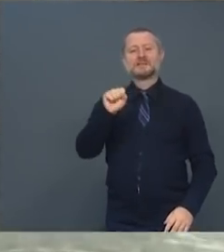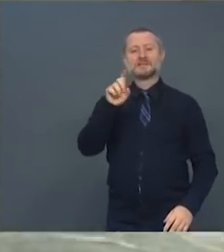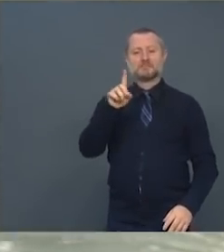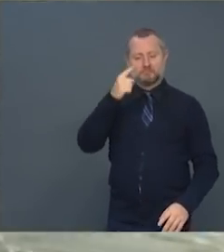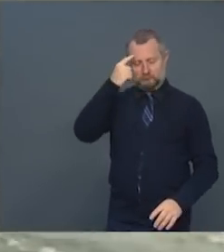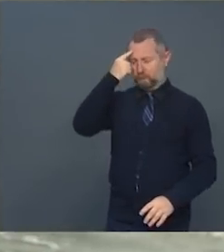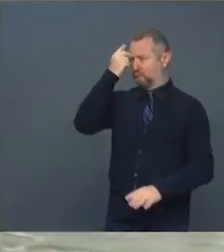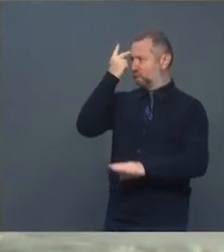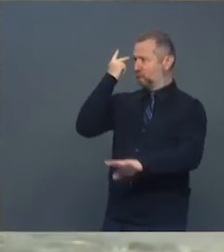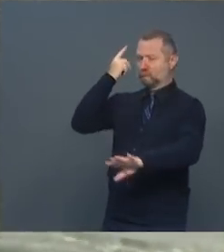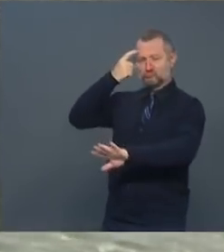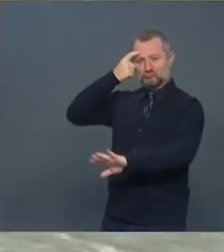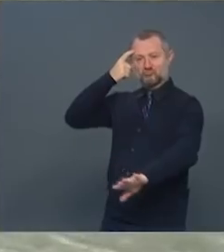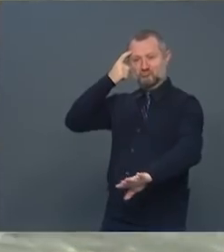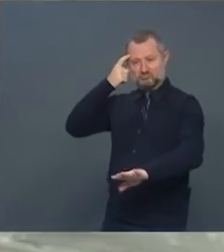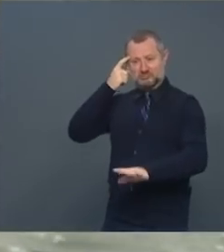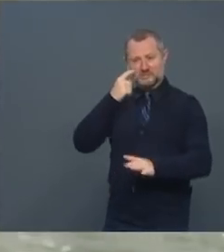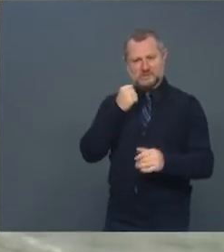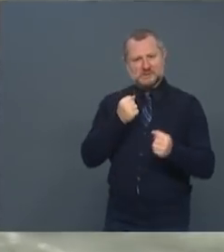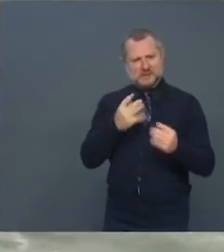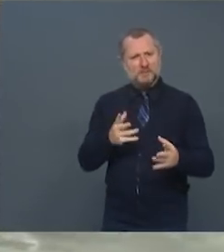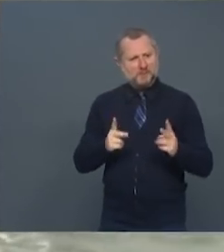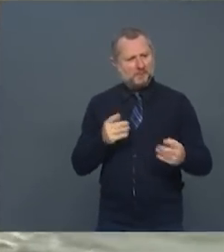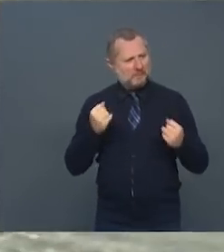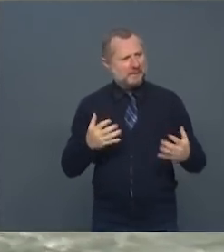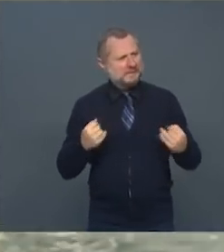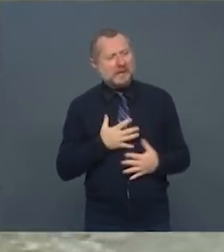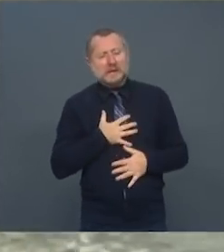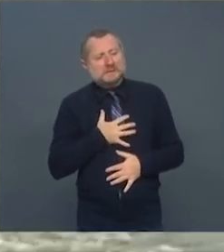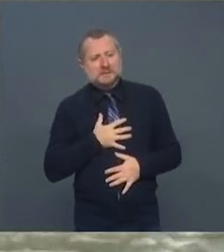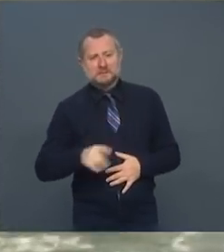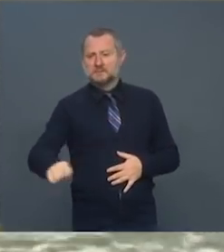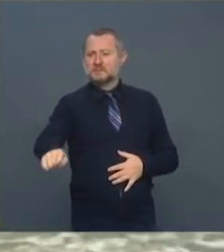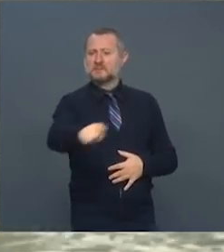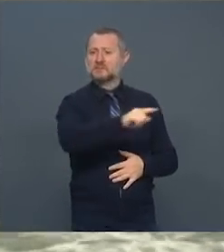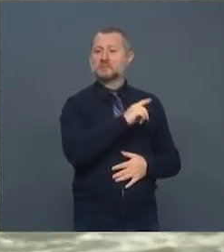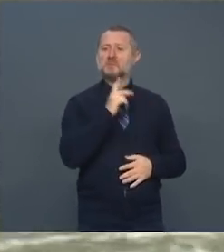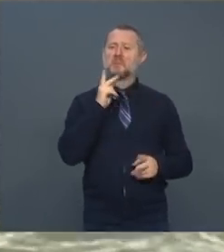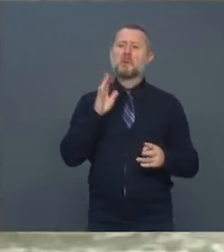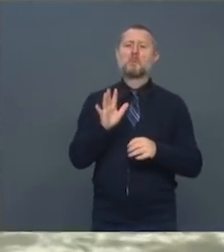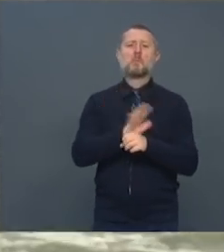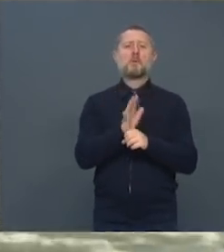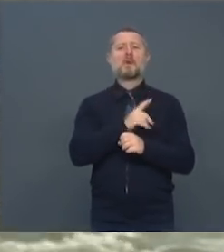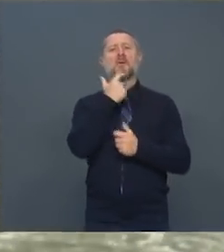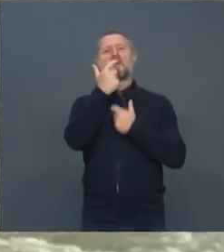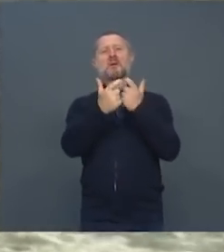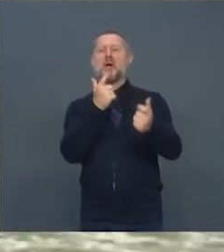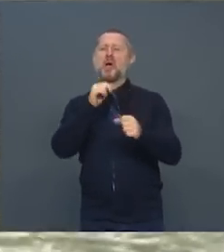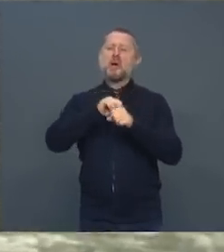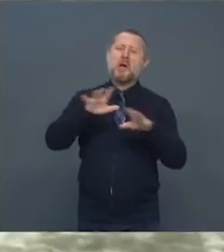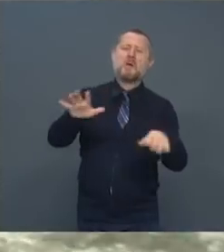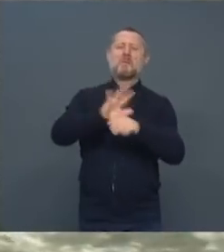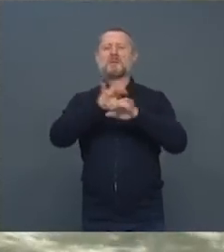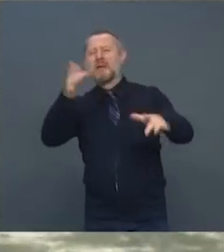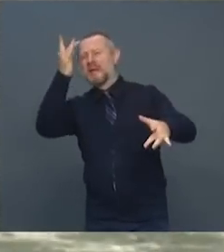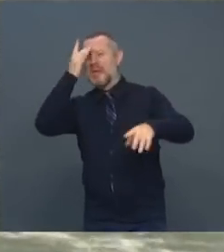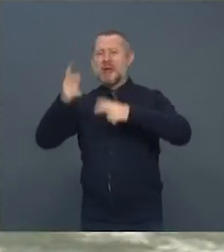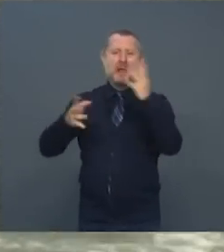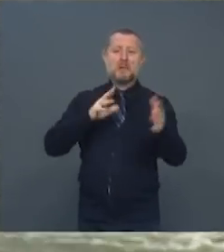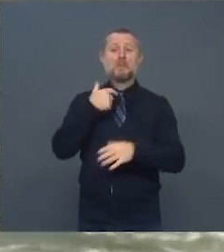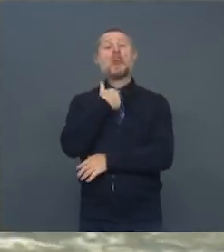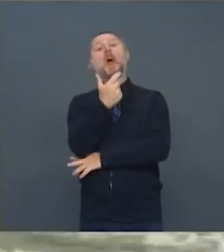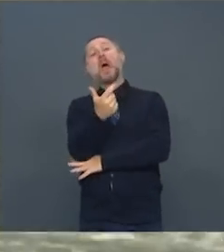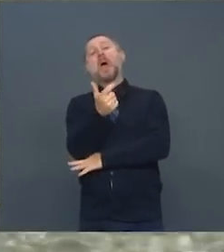This was frightening. This was a science fiction movie come to life, right? And you have